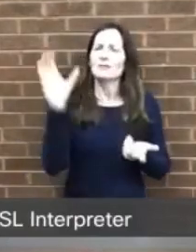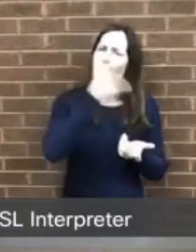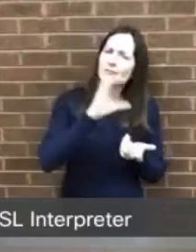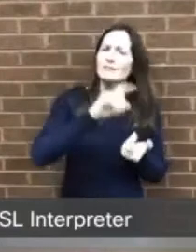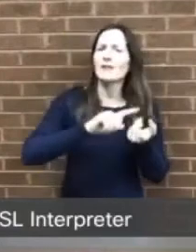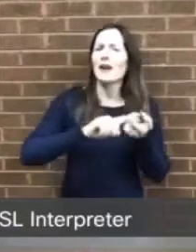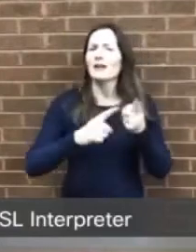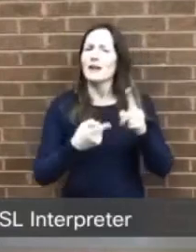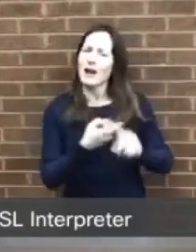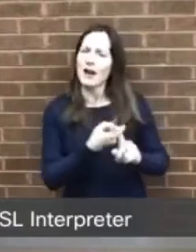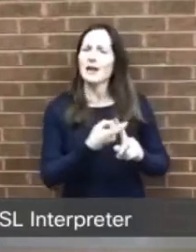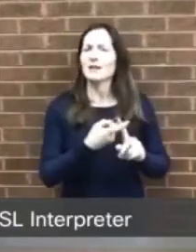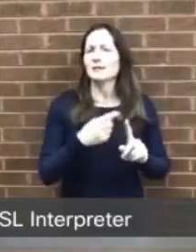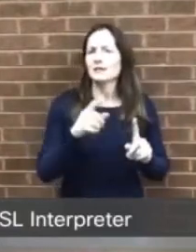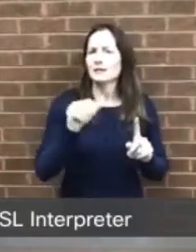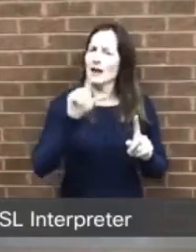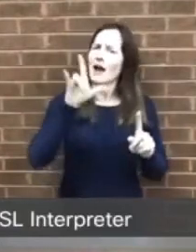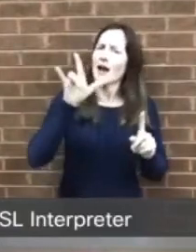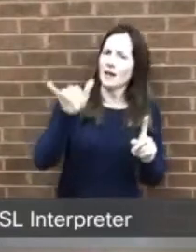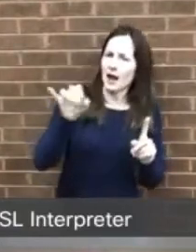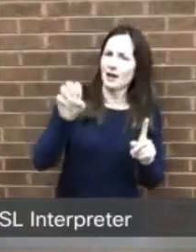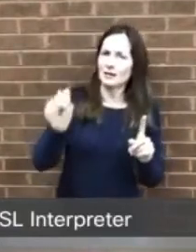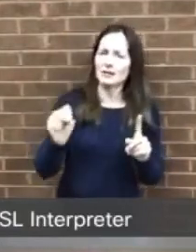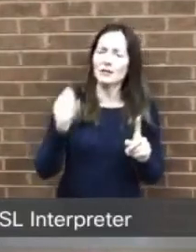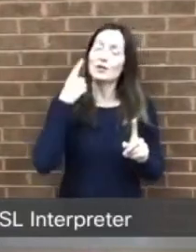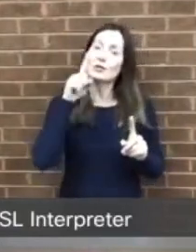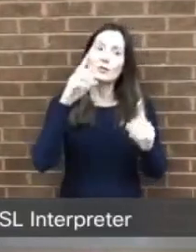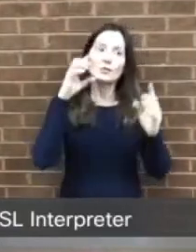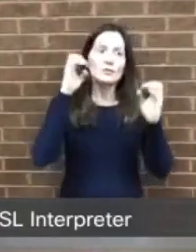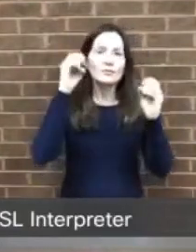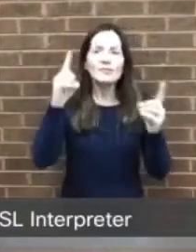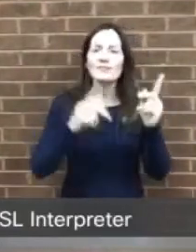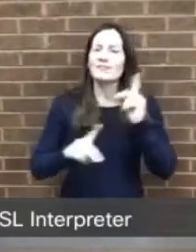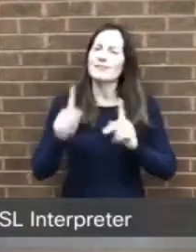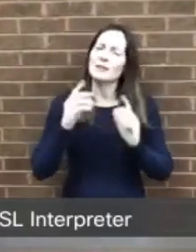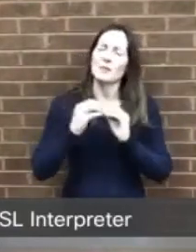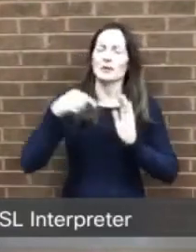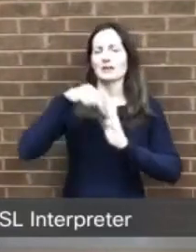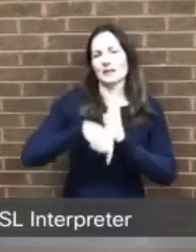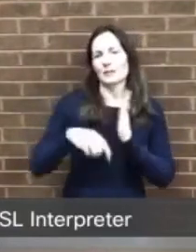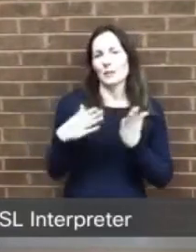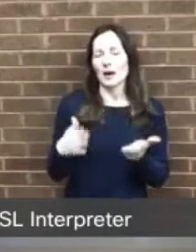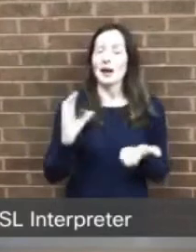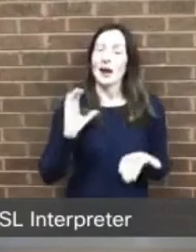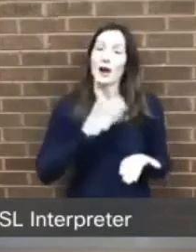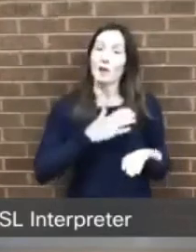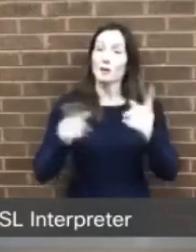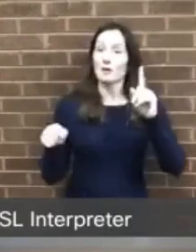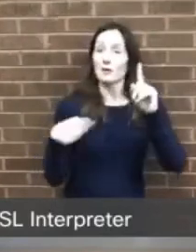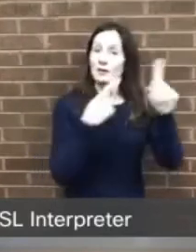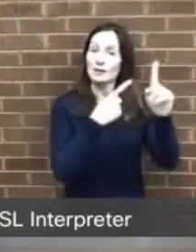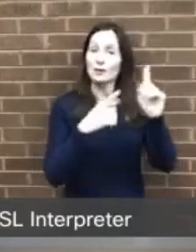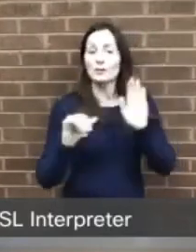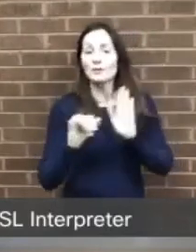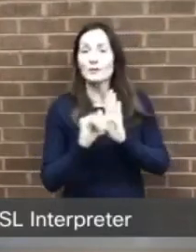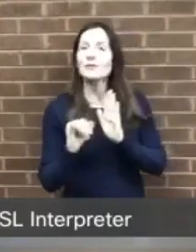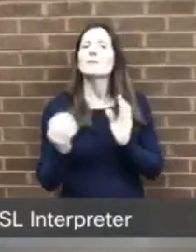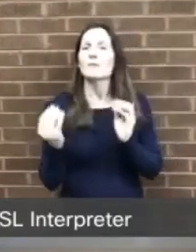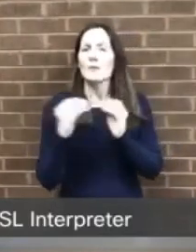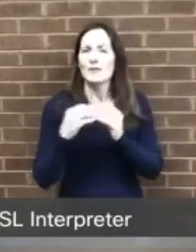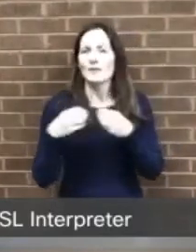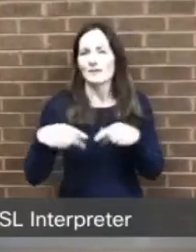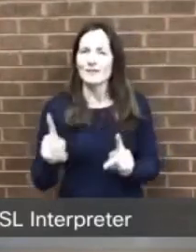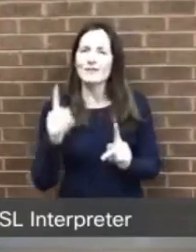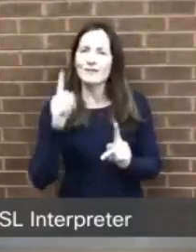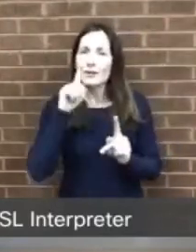and educate ourselves about these issues in a deeper way. Our hope is to identify new opportunities for action to